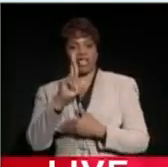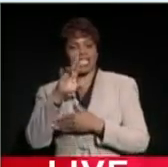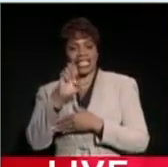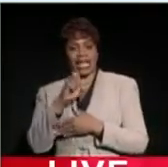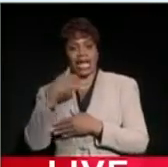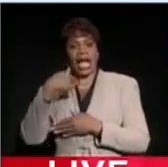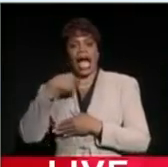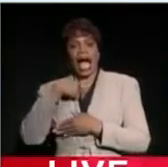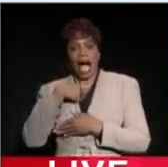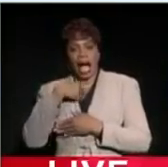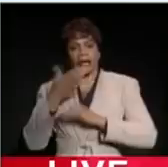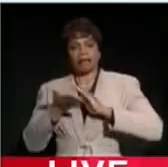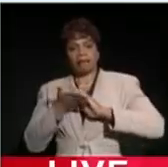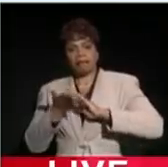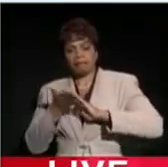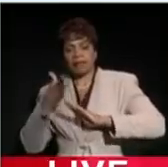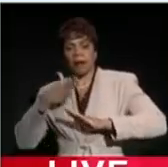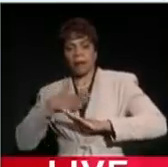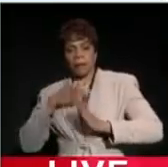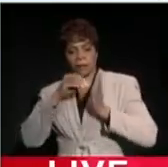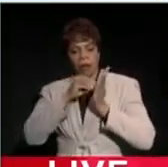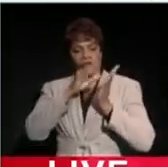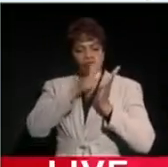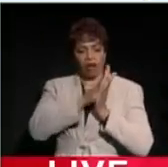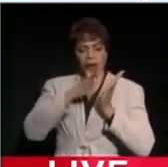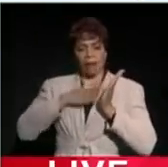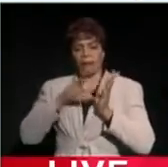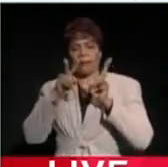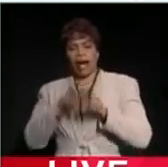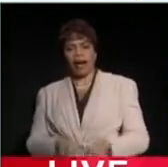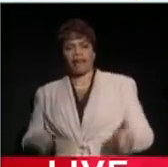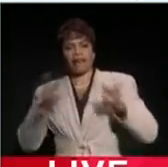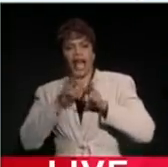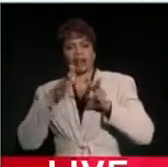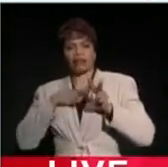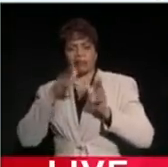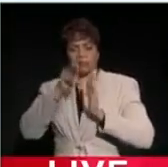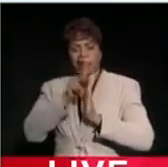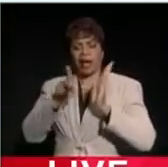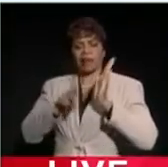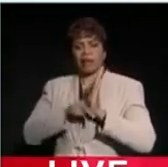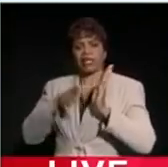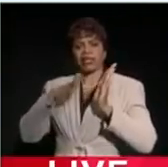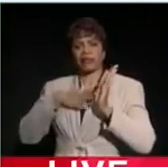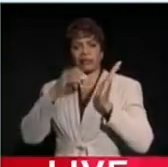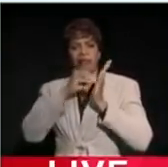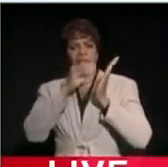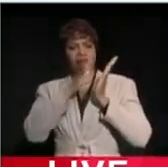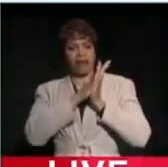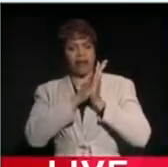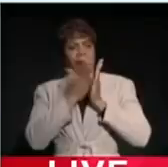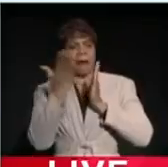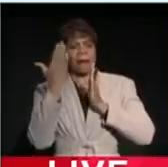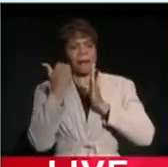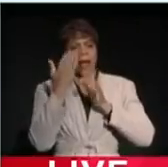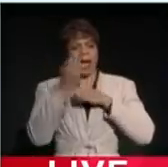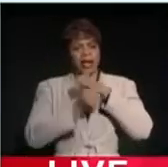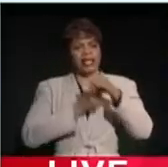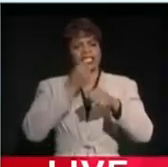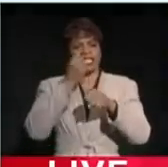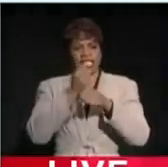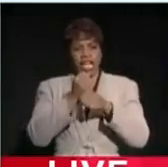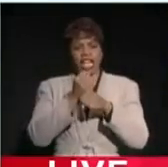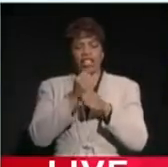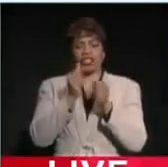on my record. I'm running on my values. I'm running on my principles. My record for the last 8 years has been to be Chris